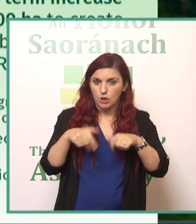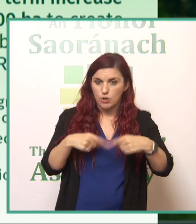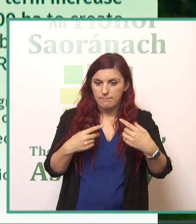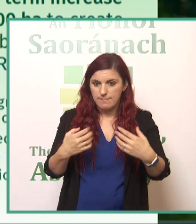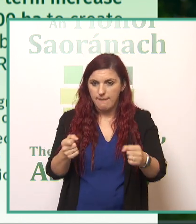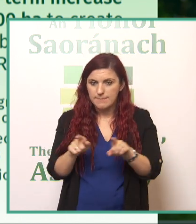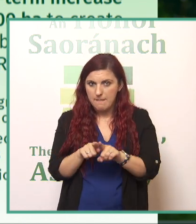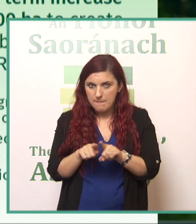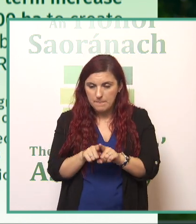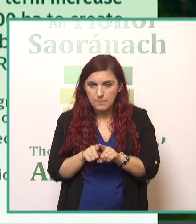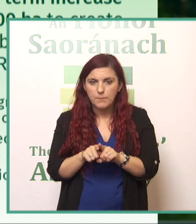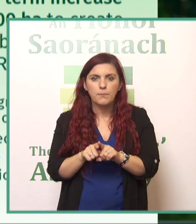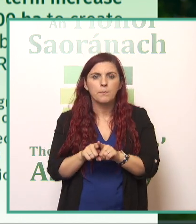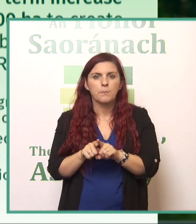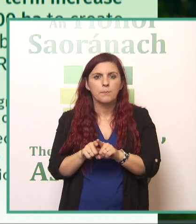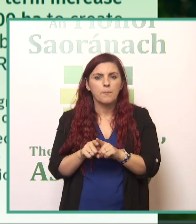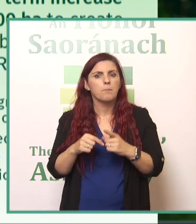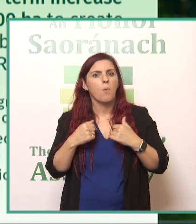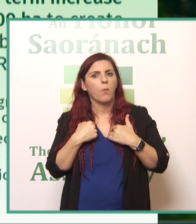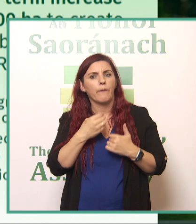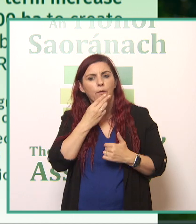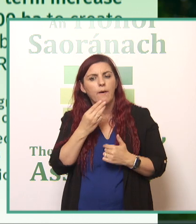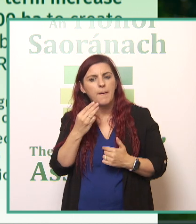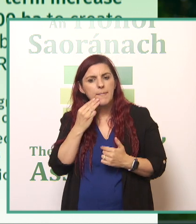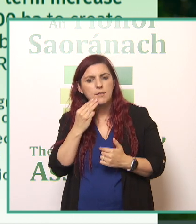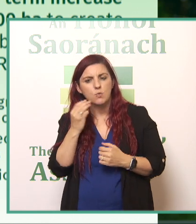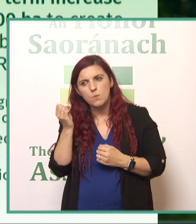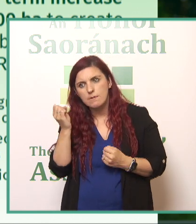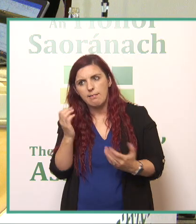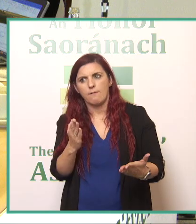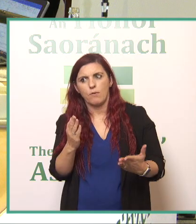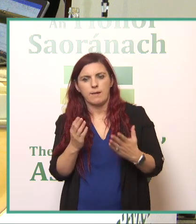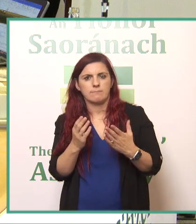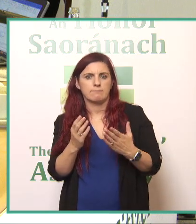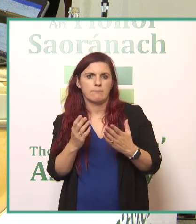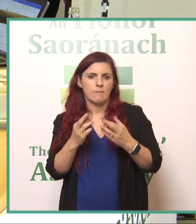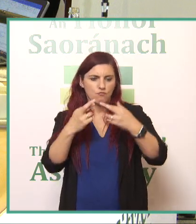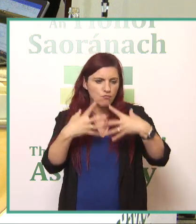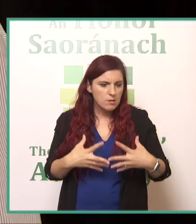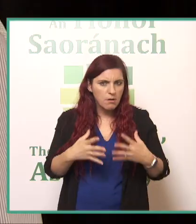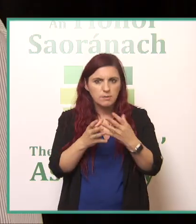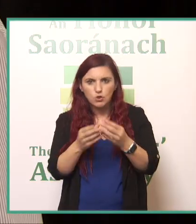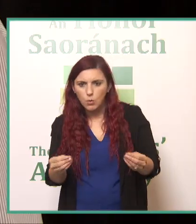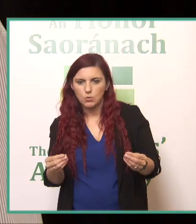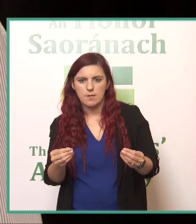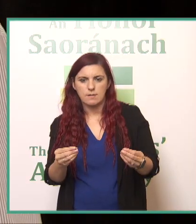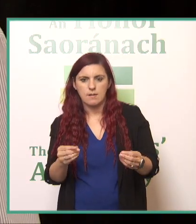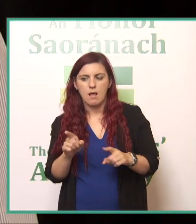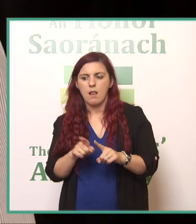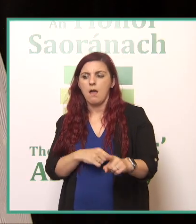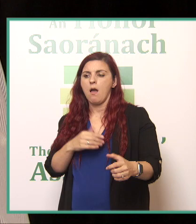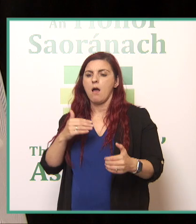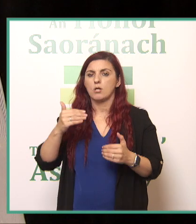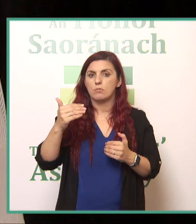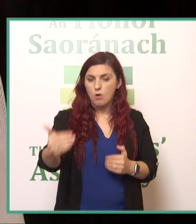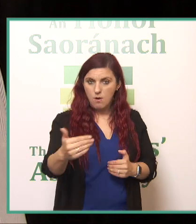but we're committed to deliver solutions here. And in the long term, we're